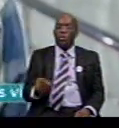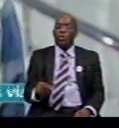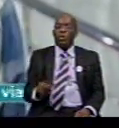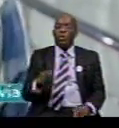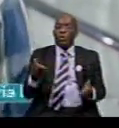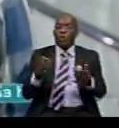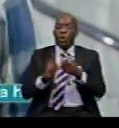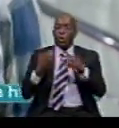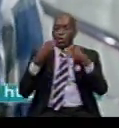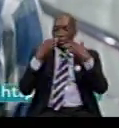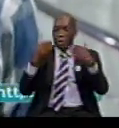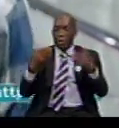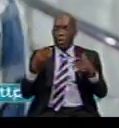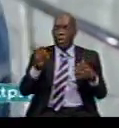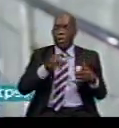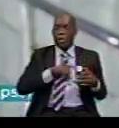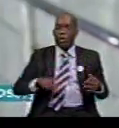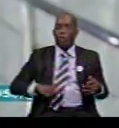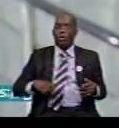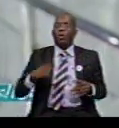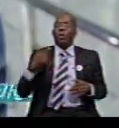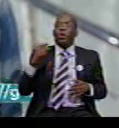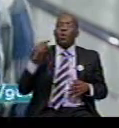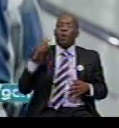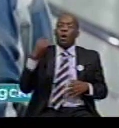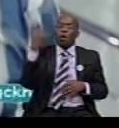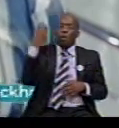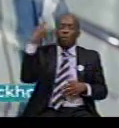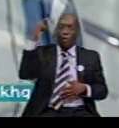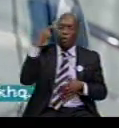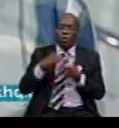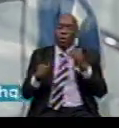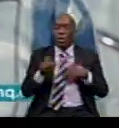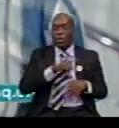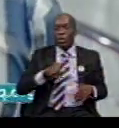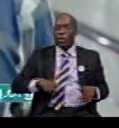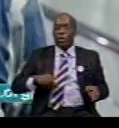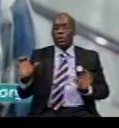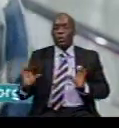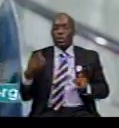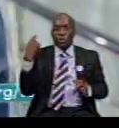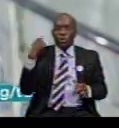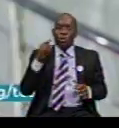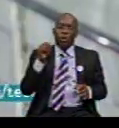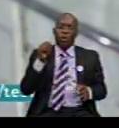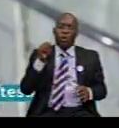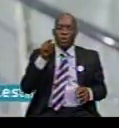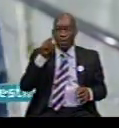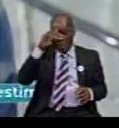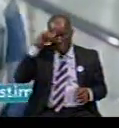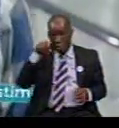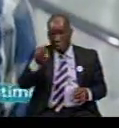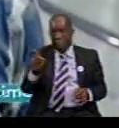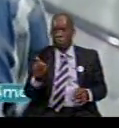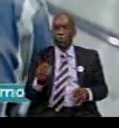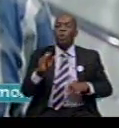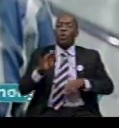on the first day of this GCK, on Thursday. Actually, when we